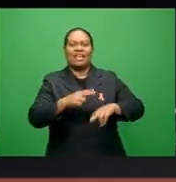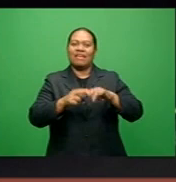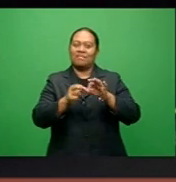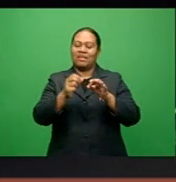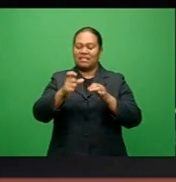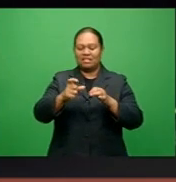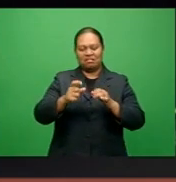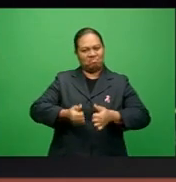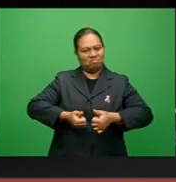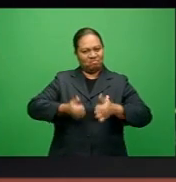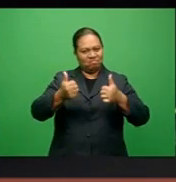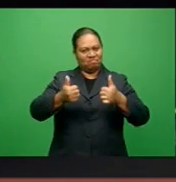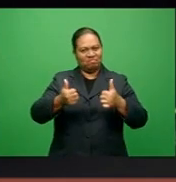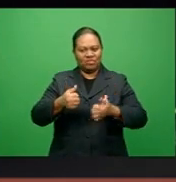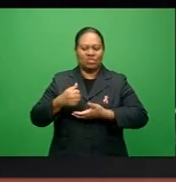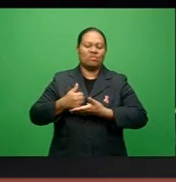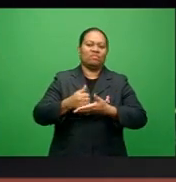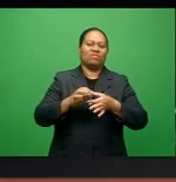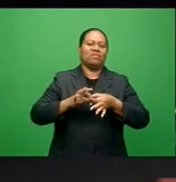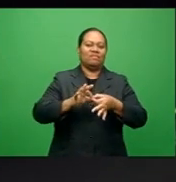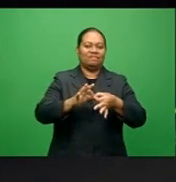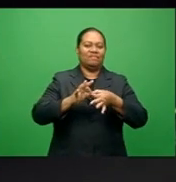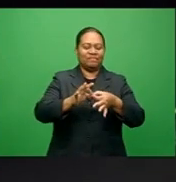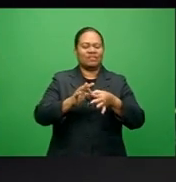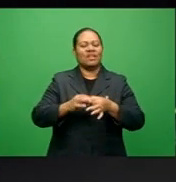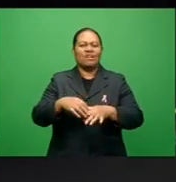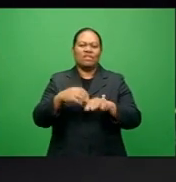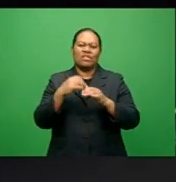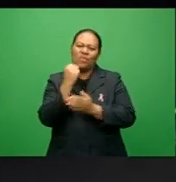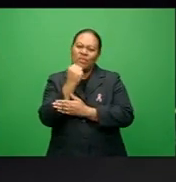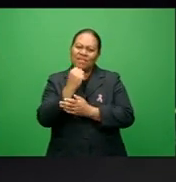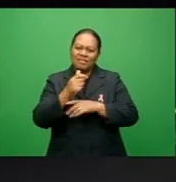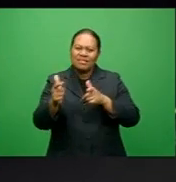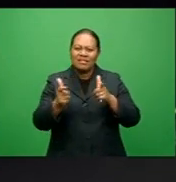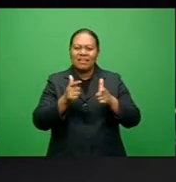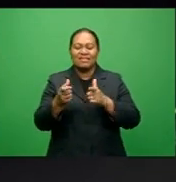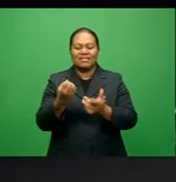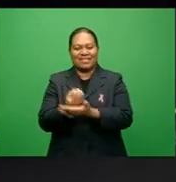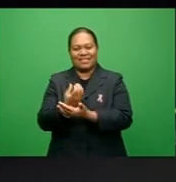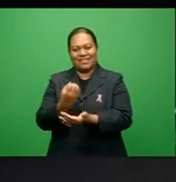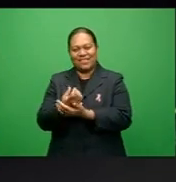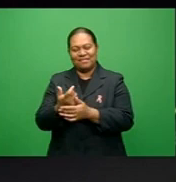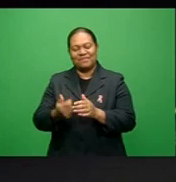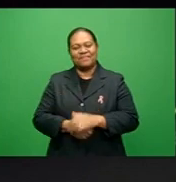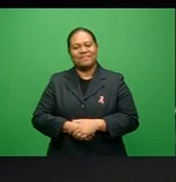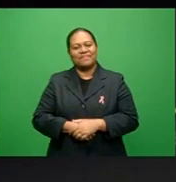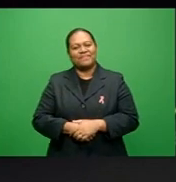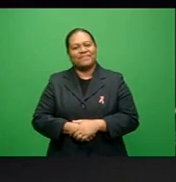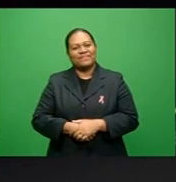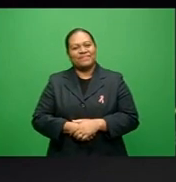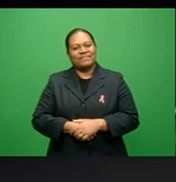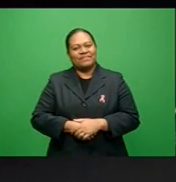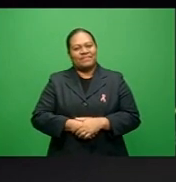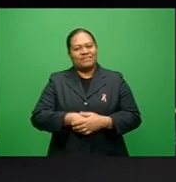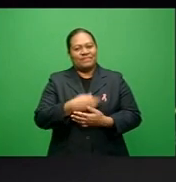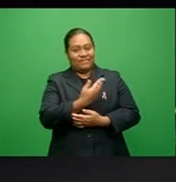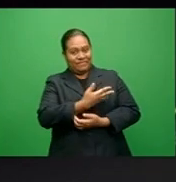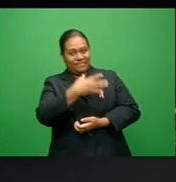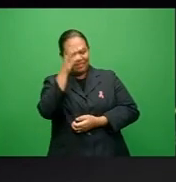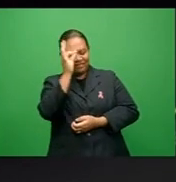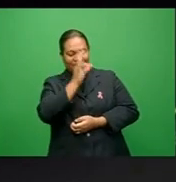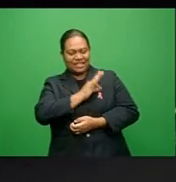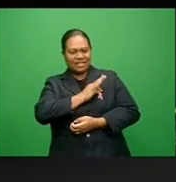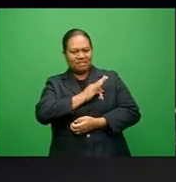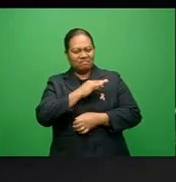the Navua Rugby Sevens for the Fiji Beta Savu Savu Sevens. We believe that it's